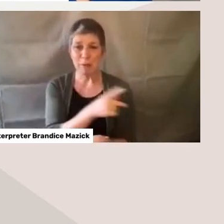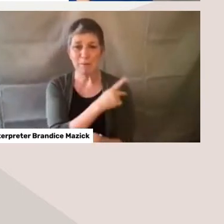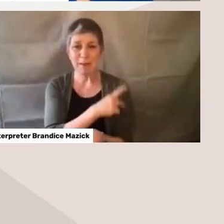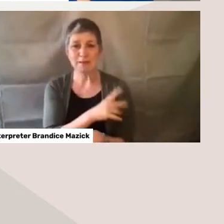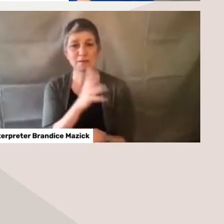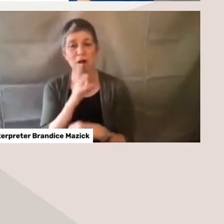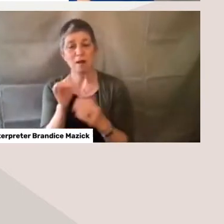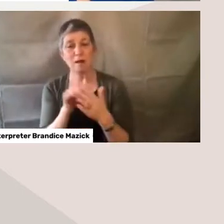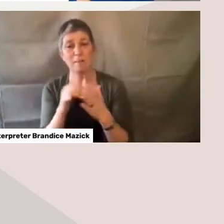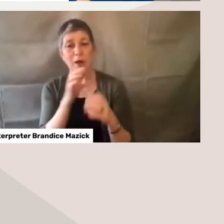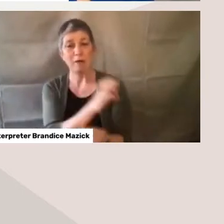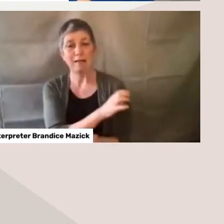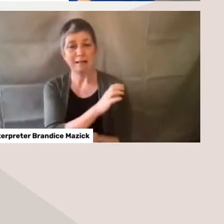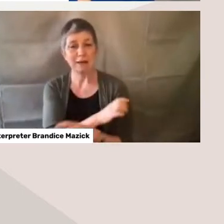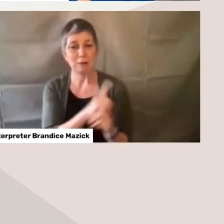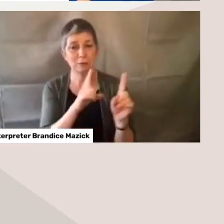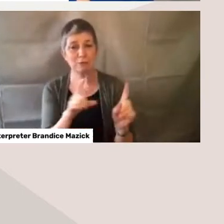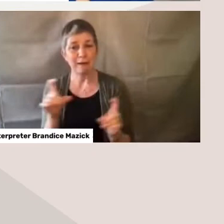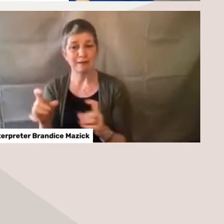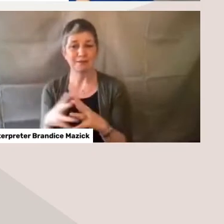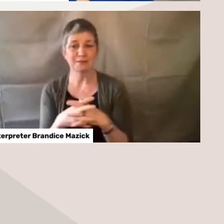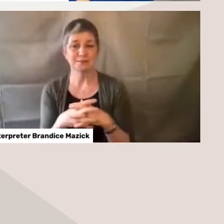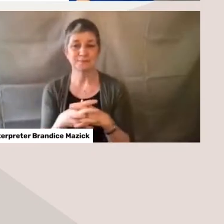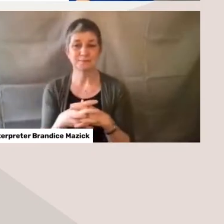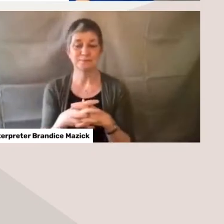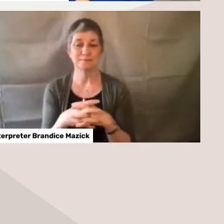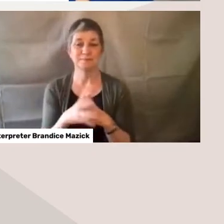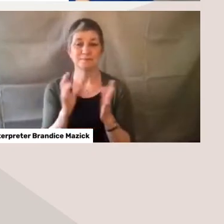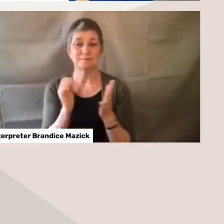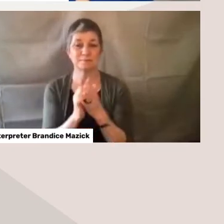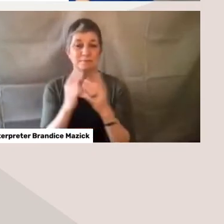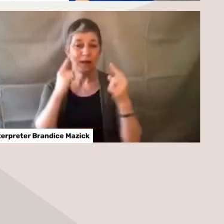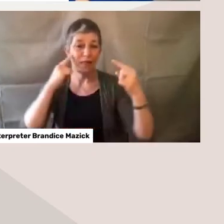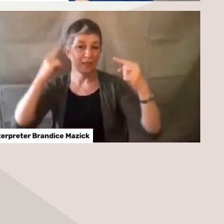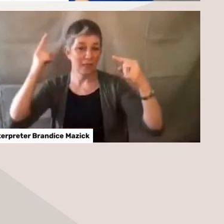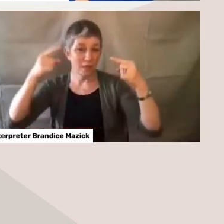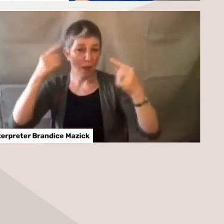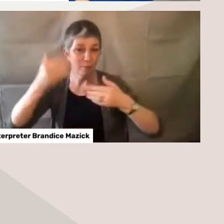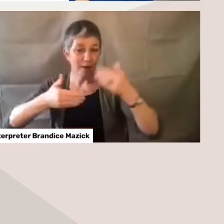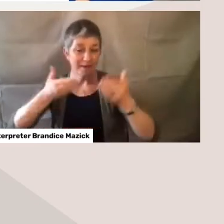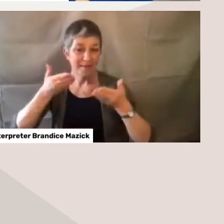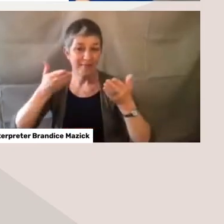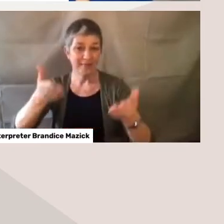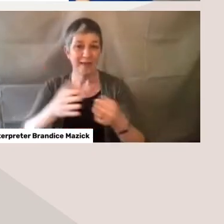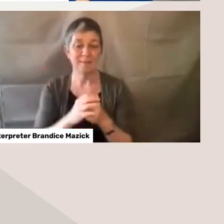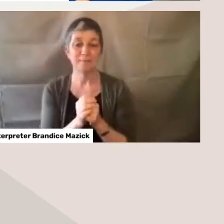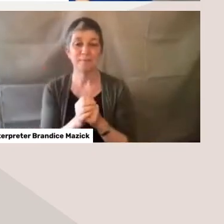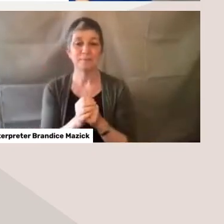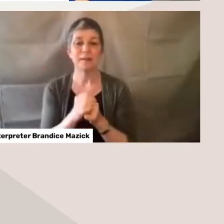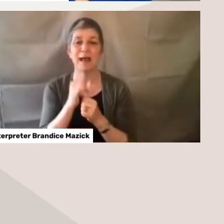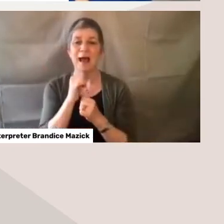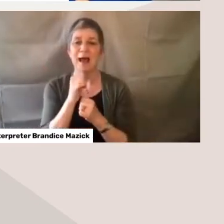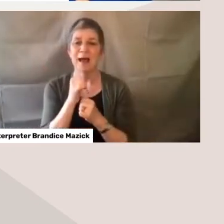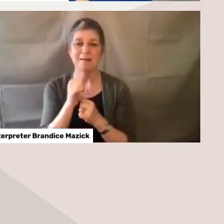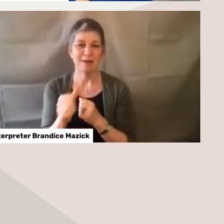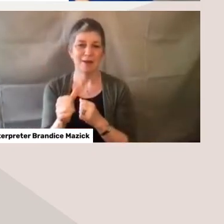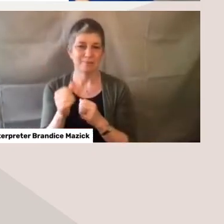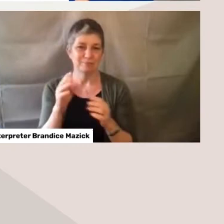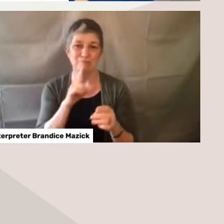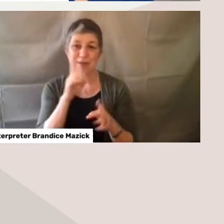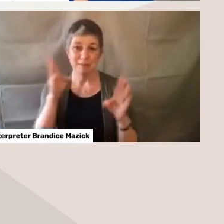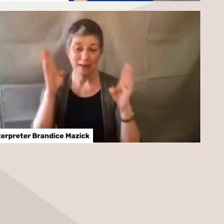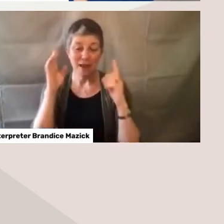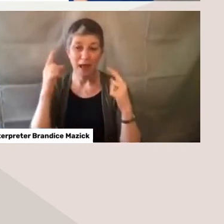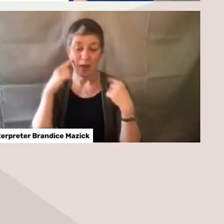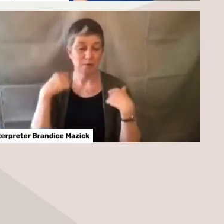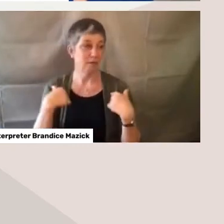about clinical trials. So that thought process is there. I know you're not really paying attention, because I wasn't, because I was just like, I